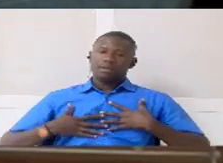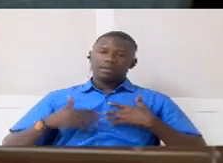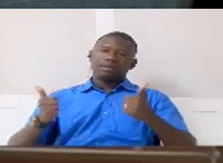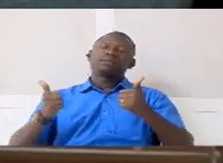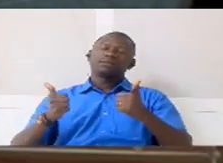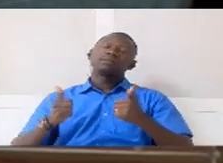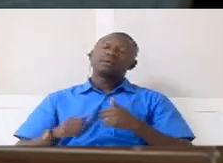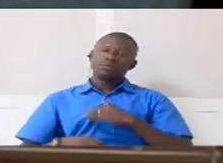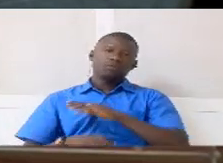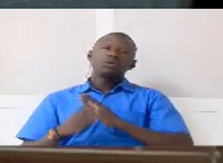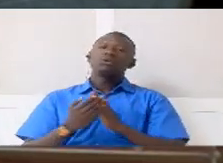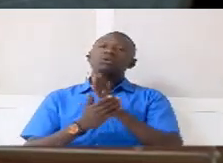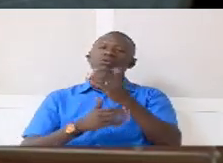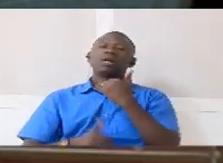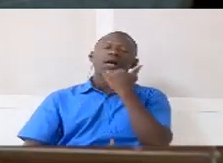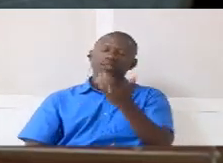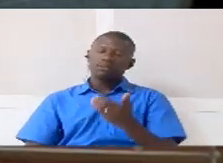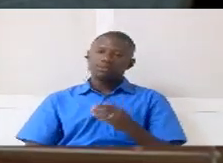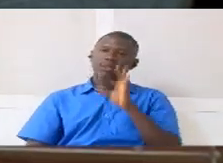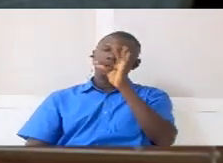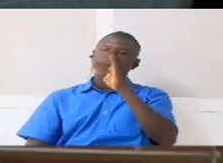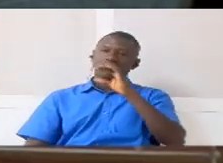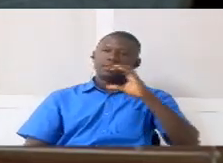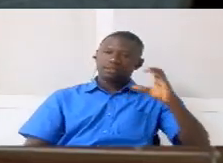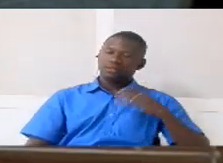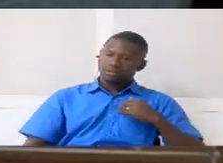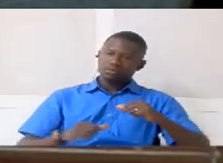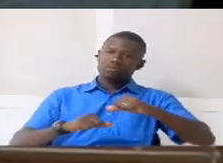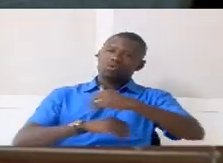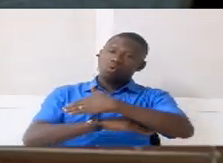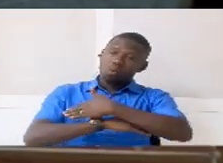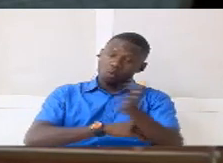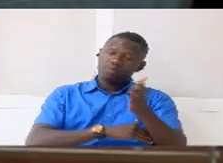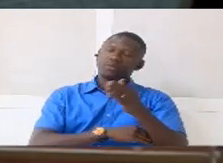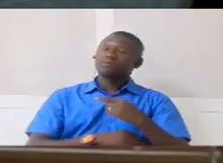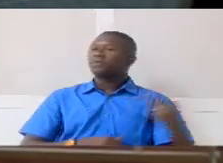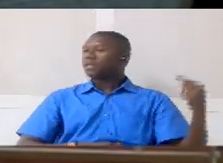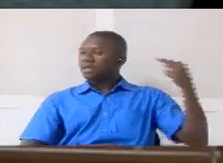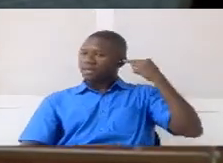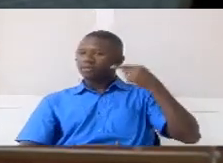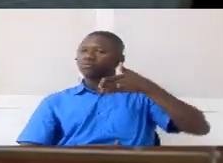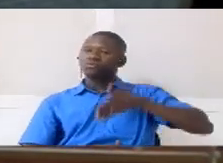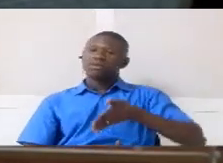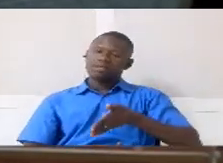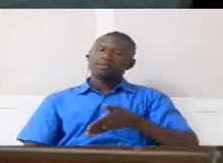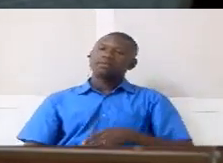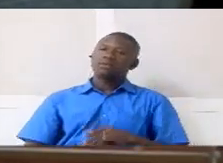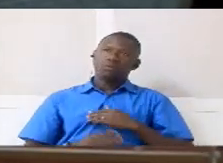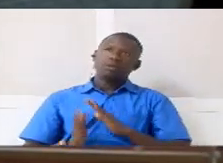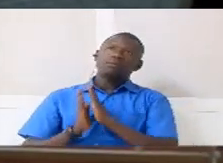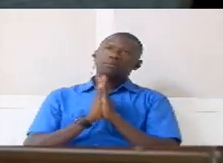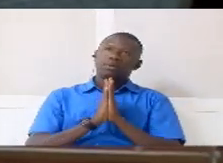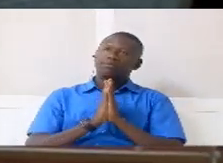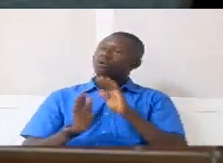And we continue to ask for the TRRC as we reopen our public hearings today. We pray for all